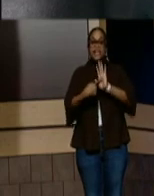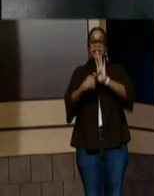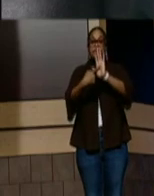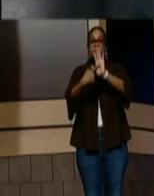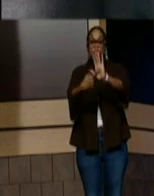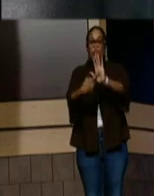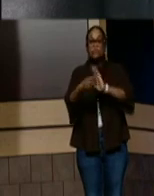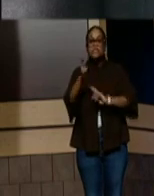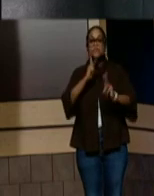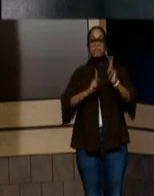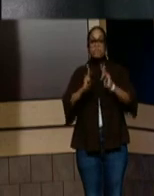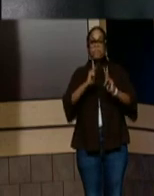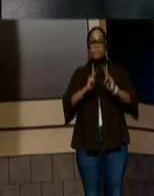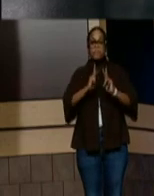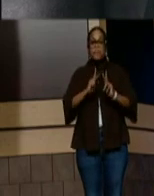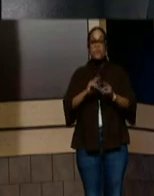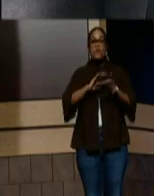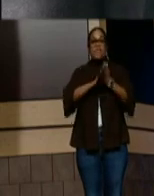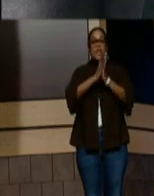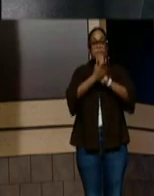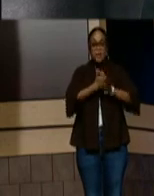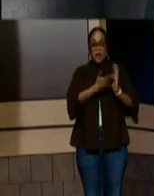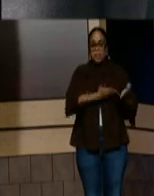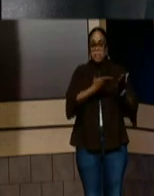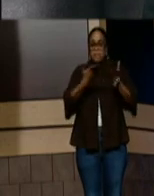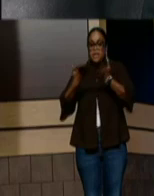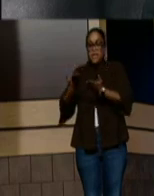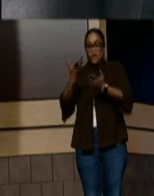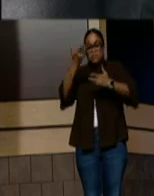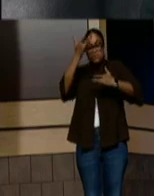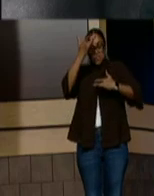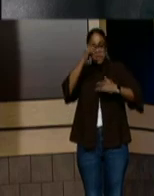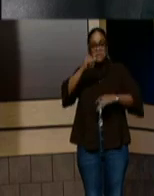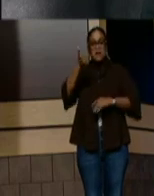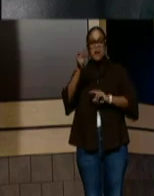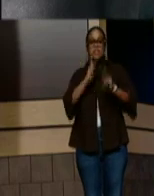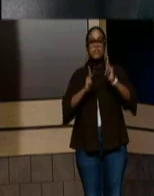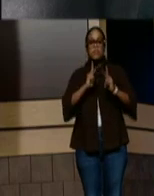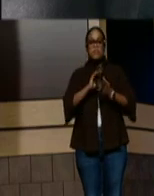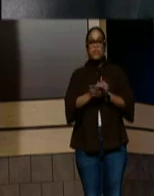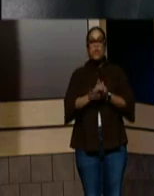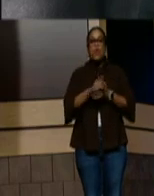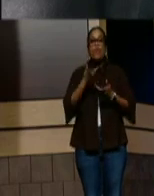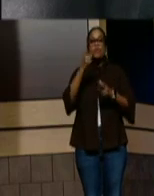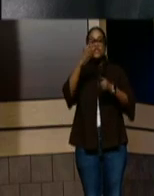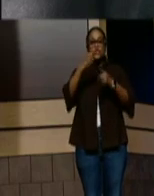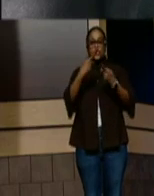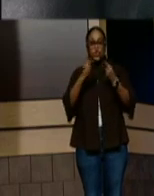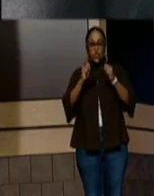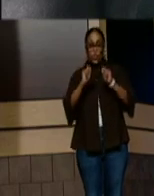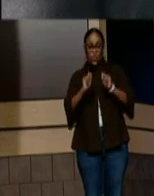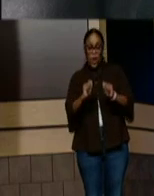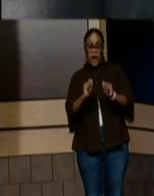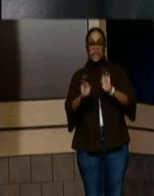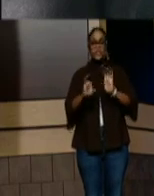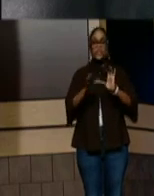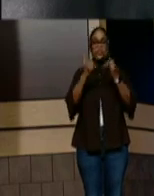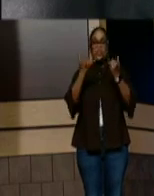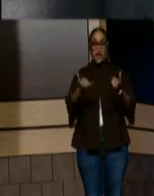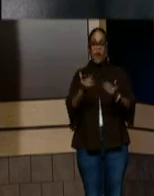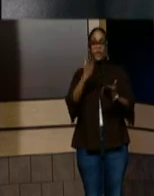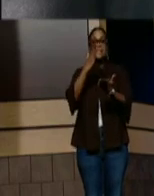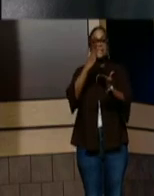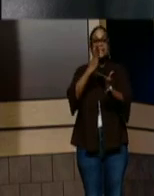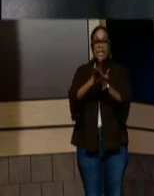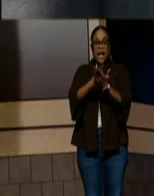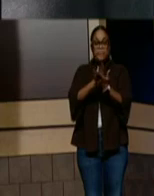then they can become carriers to others. So what we're trying to do now with these guidelines is to minimize the spread.